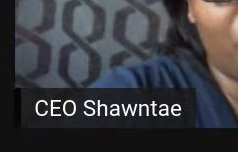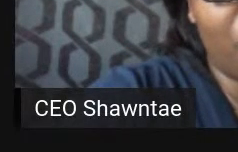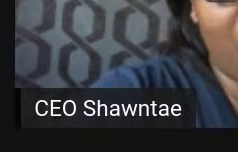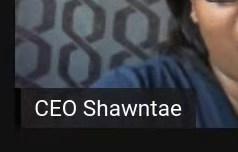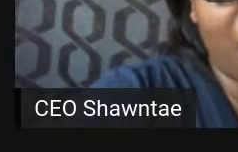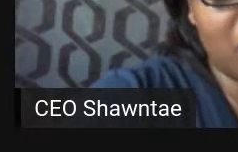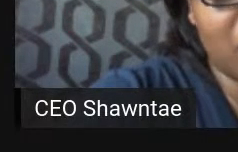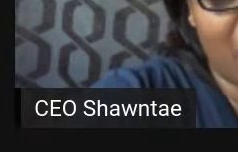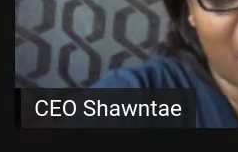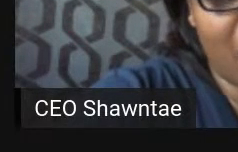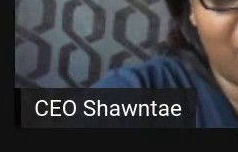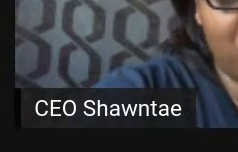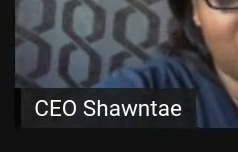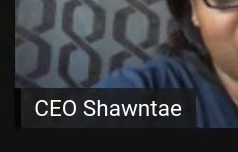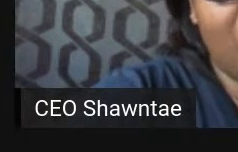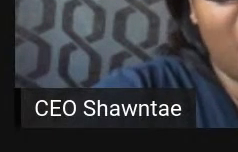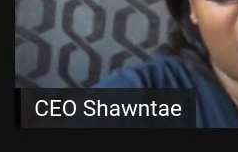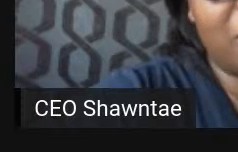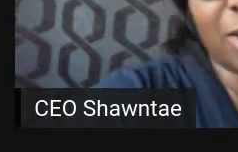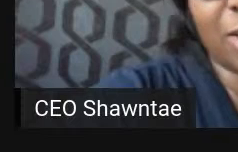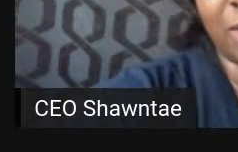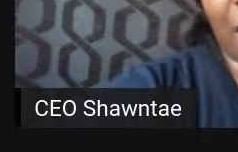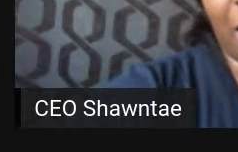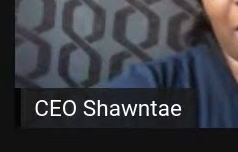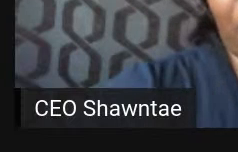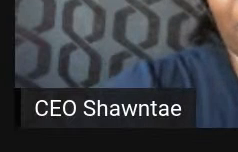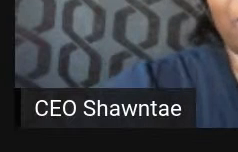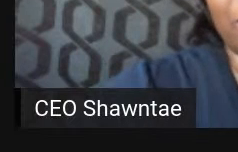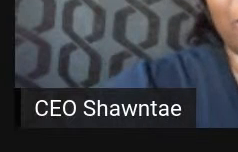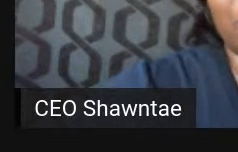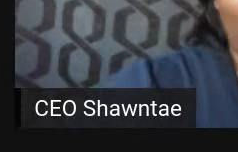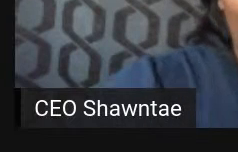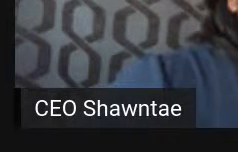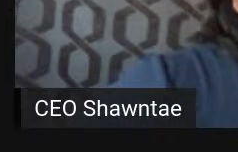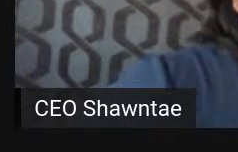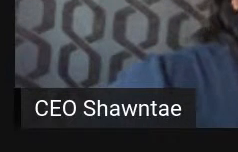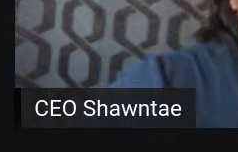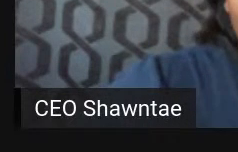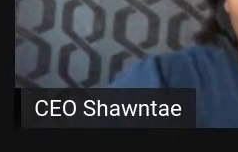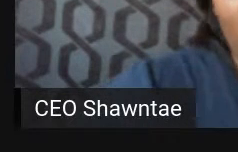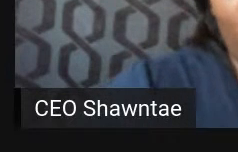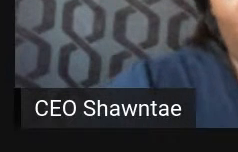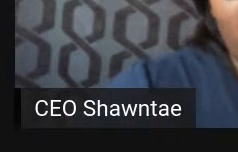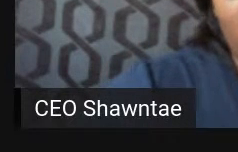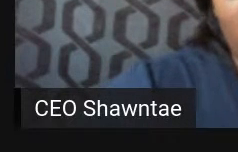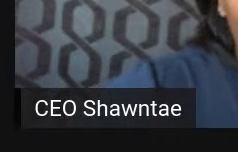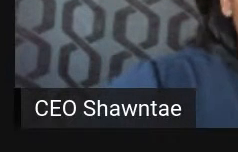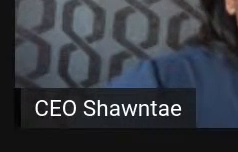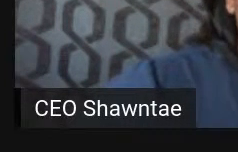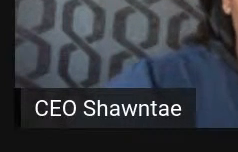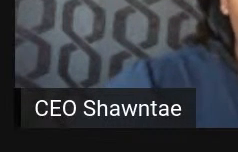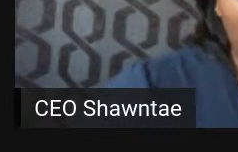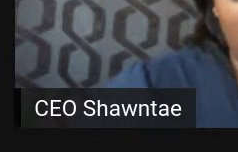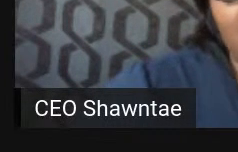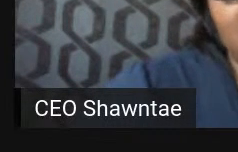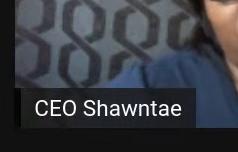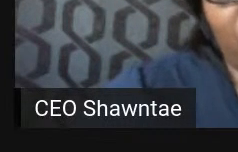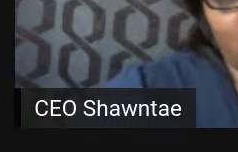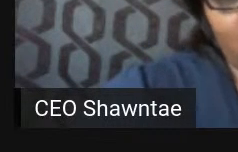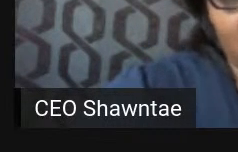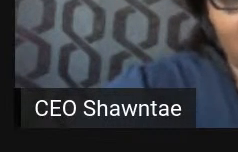have Miss Donna. She is the silent partner. So, hello. So, this week we are going to talk about